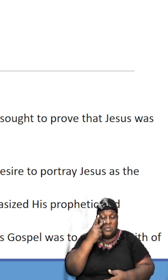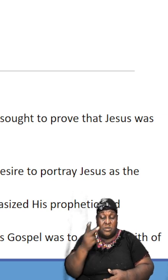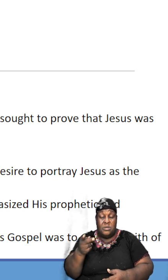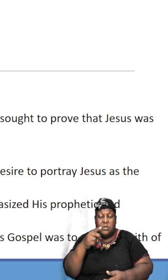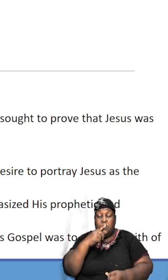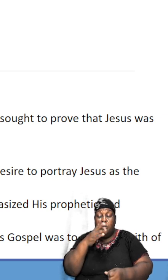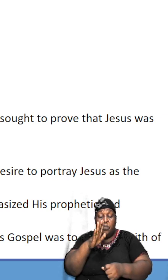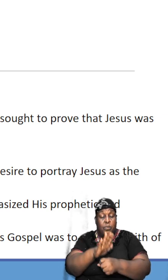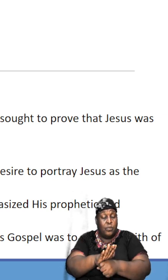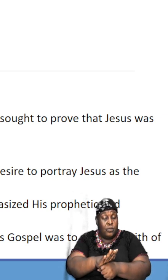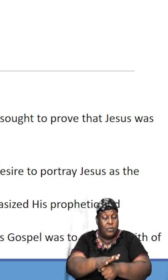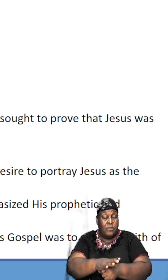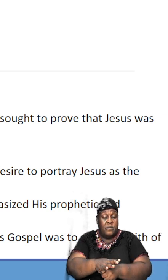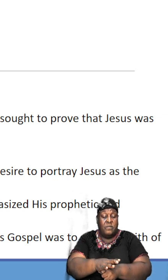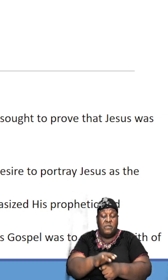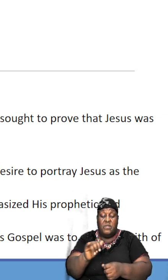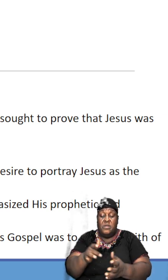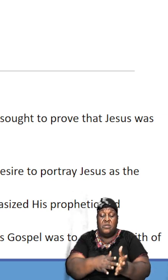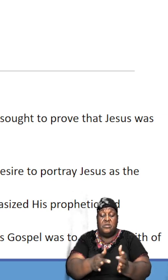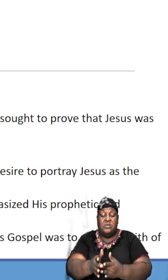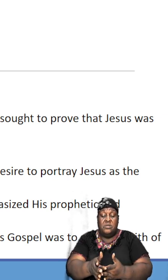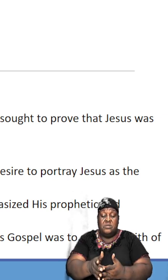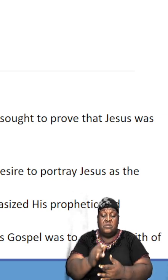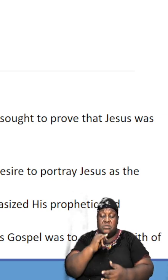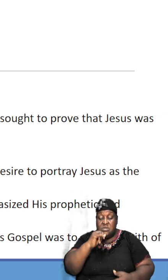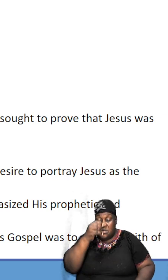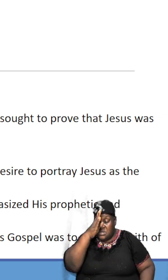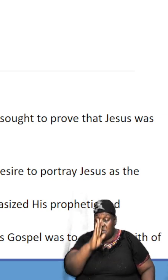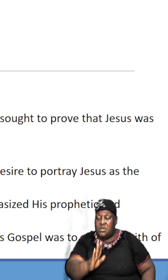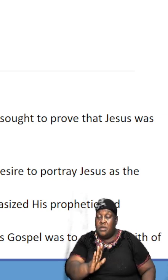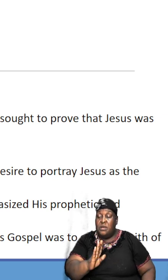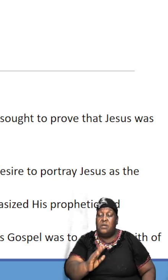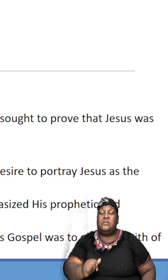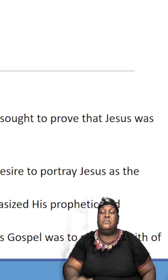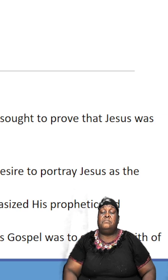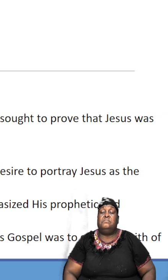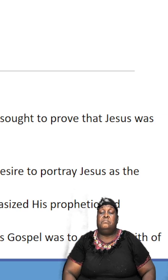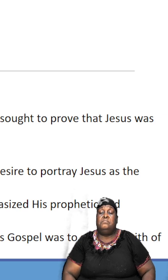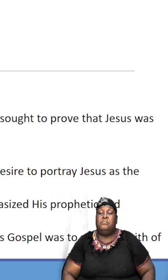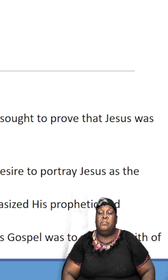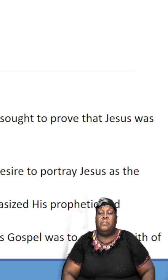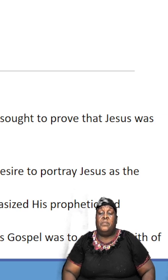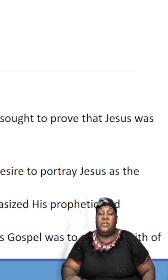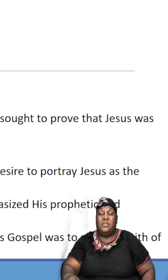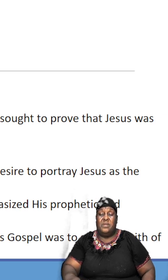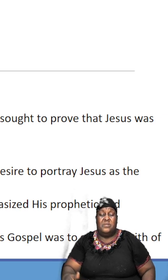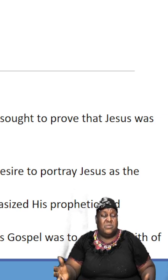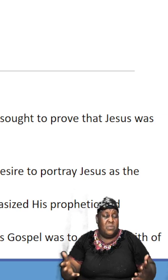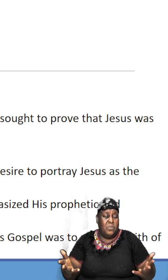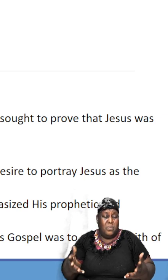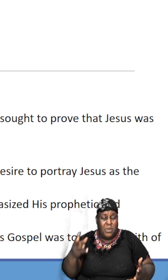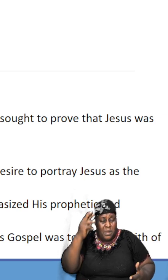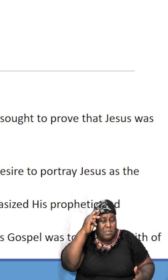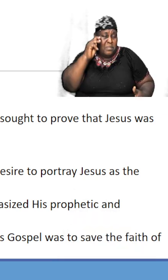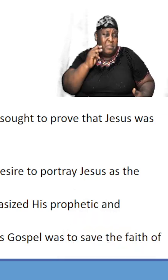Messiah foretold in scriptures. Right, so that is what Matthew